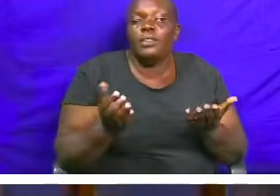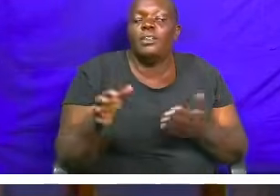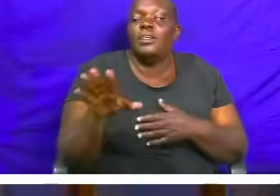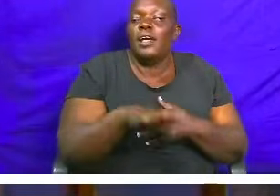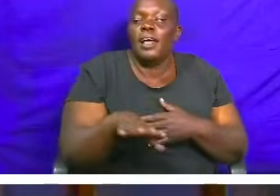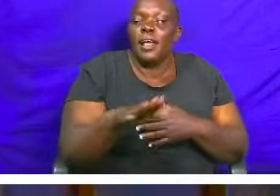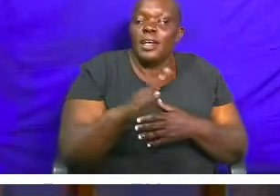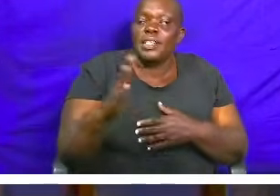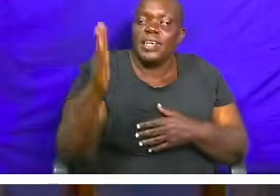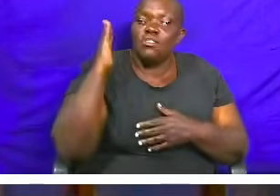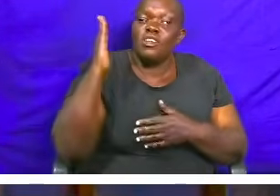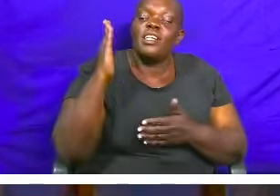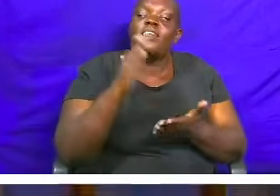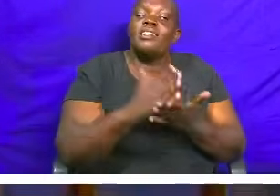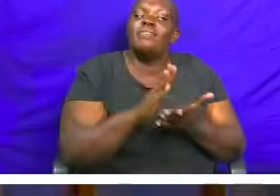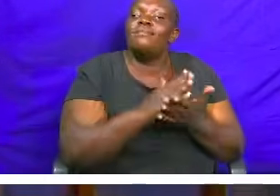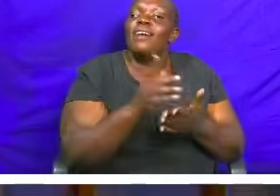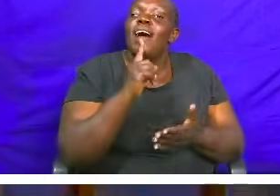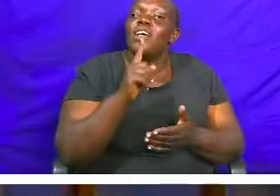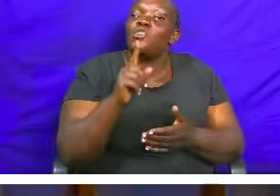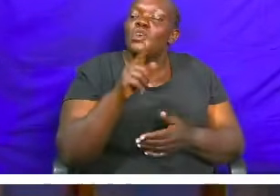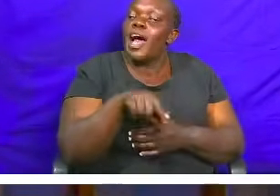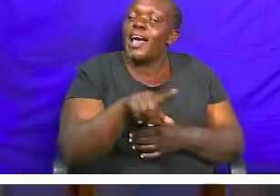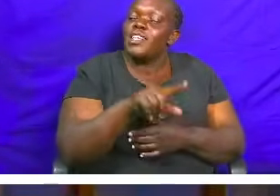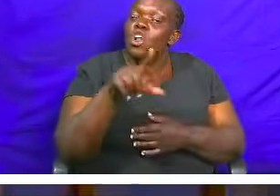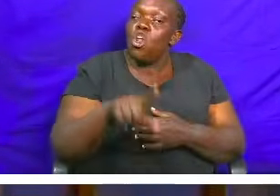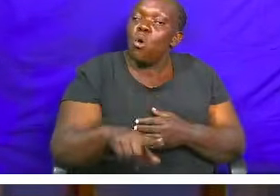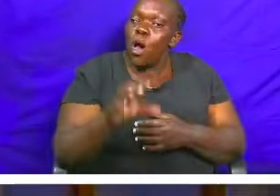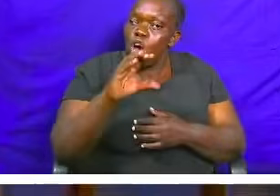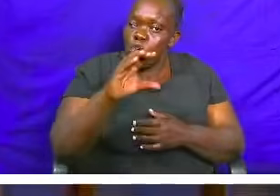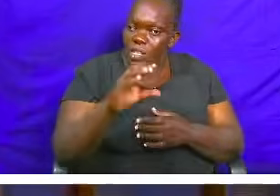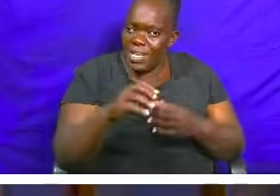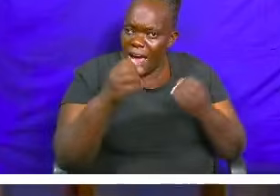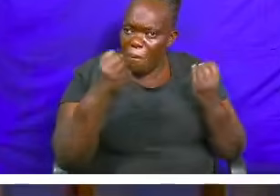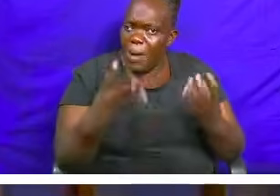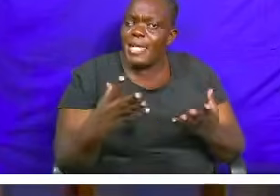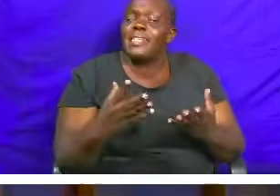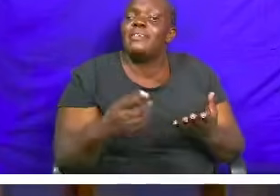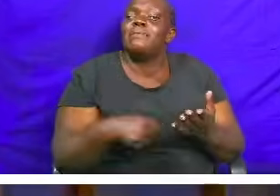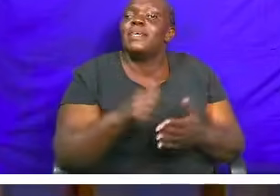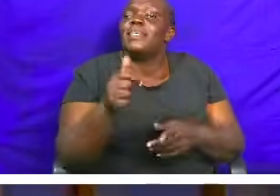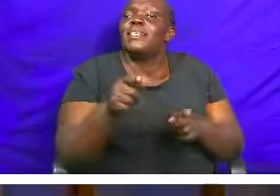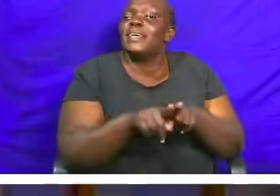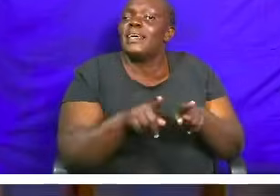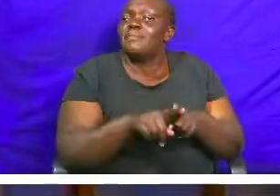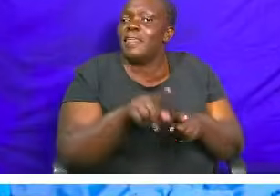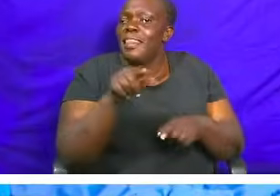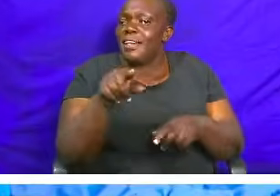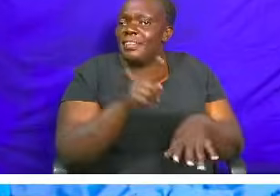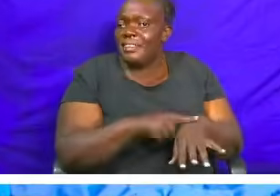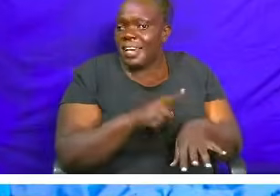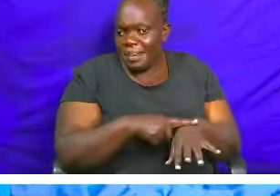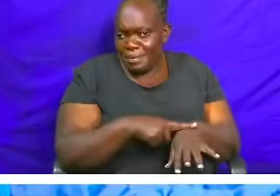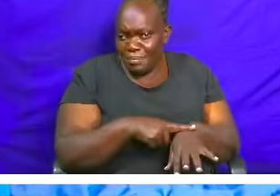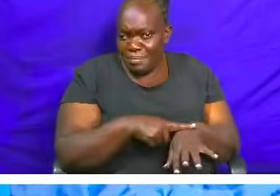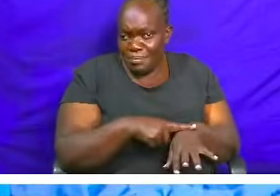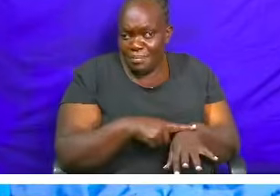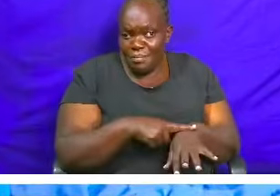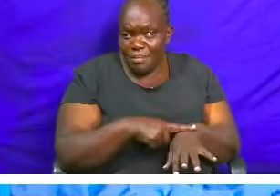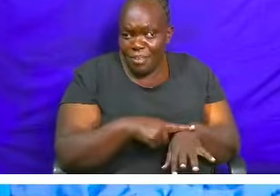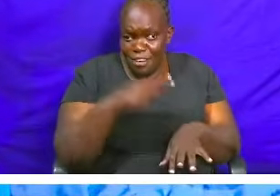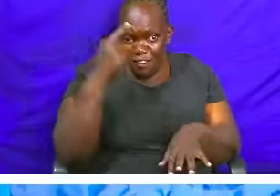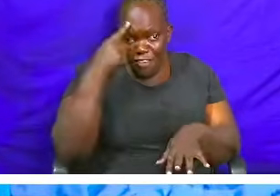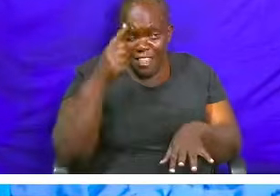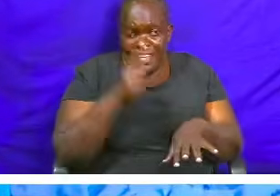of supply and also assuring us of a lower cost. How much were we paying in subsidies then during that time of? By the time the